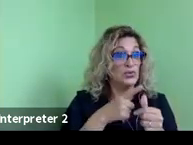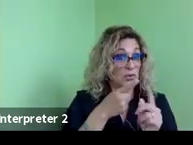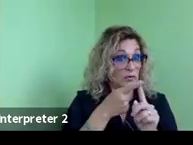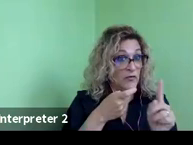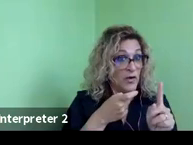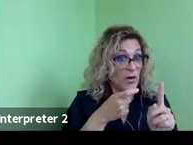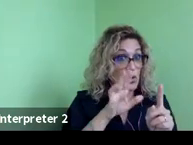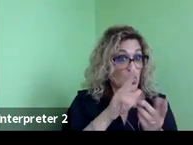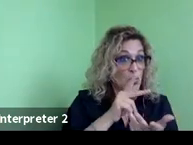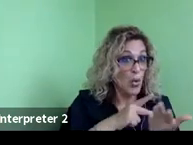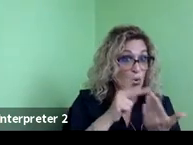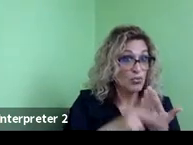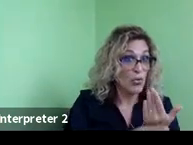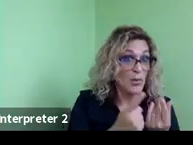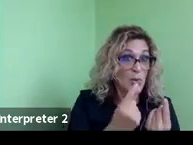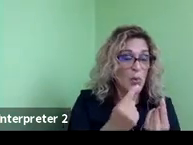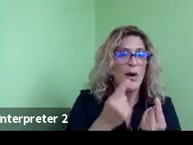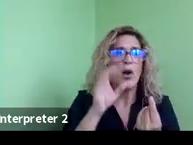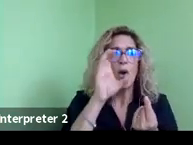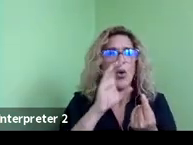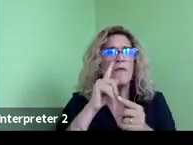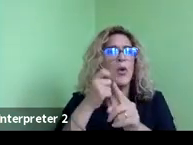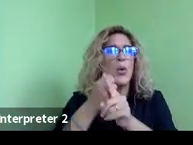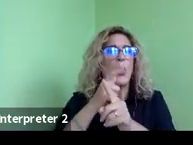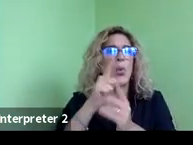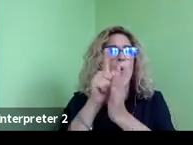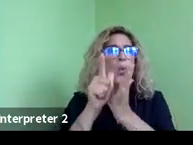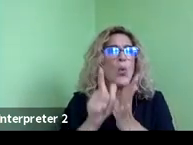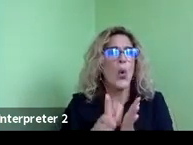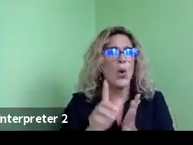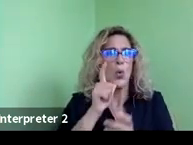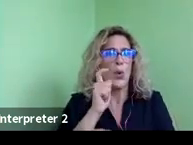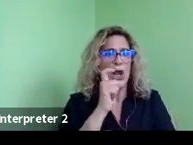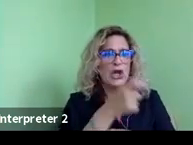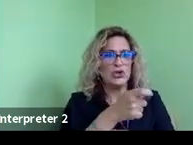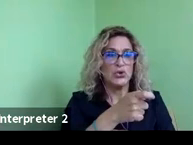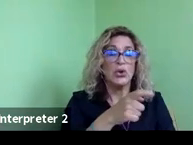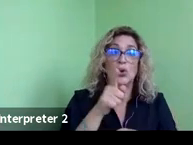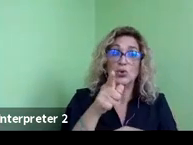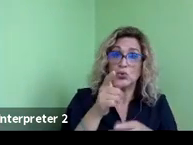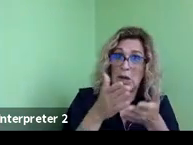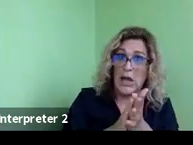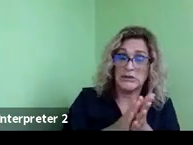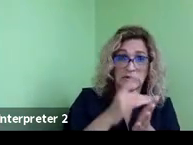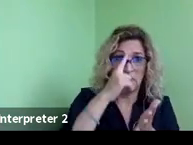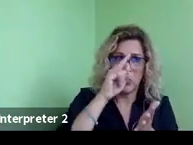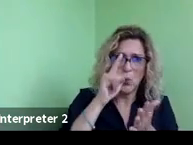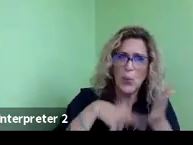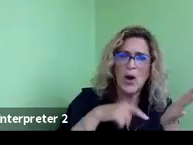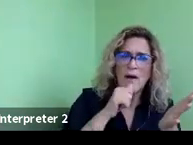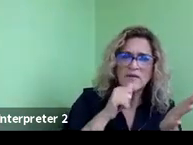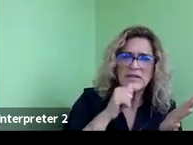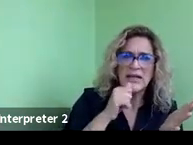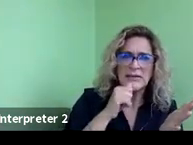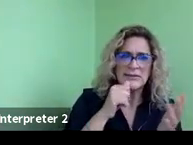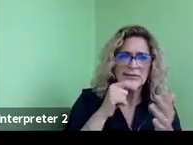it. You can explain your confidentiality obligations and request that it be withdrawn. No information should